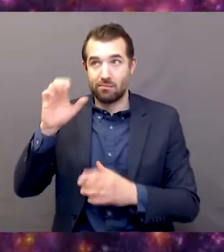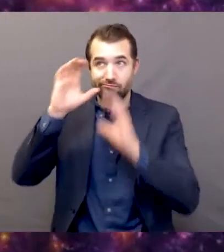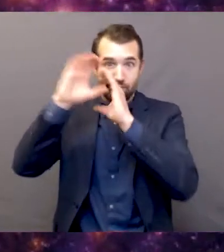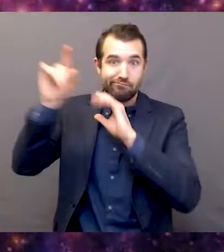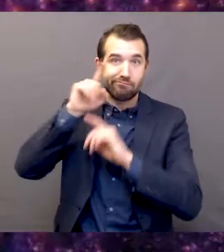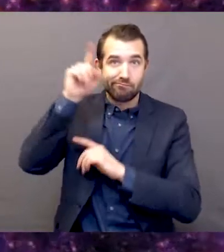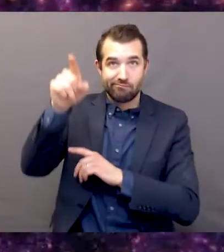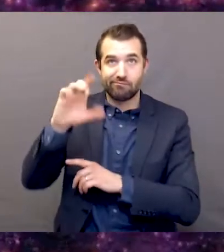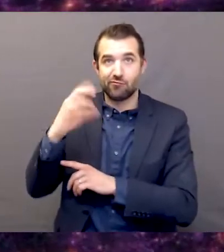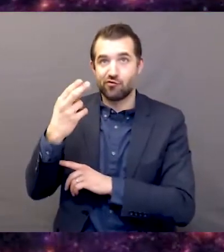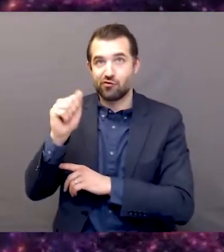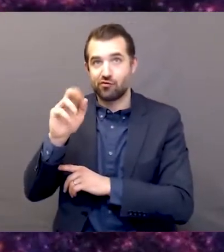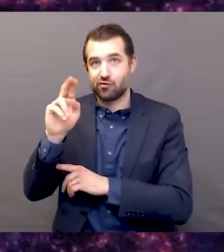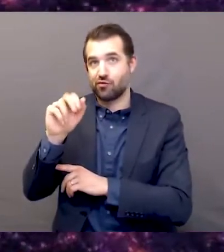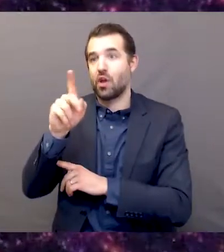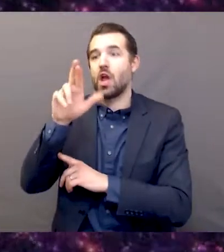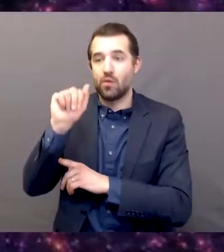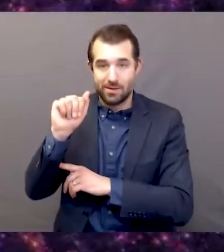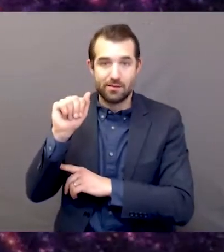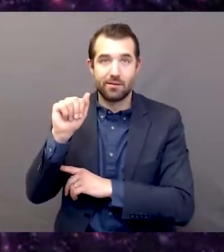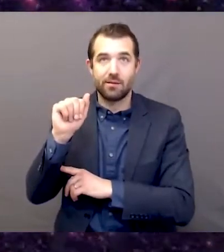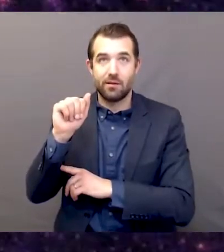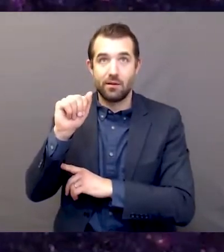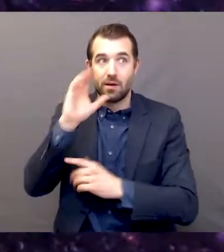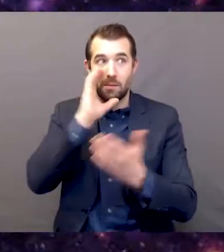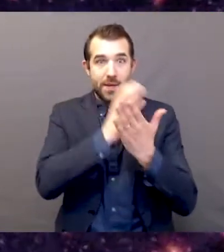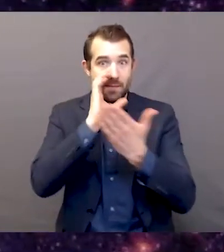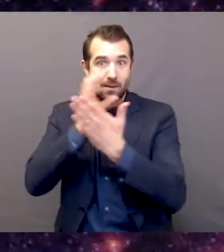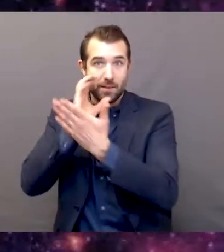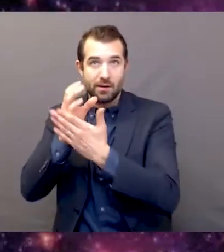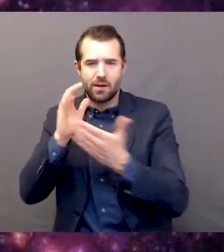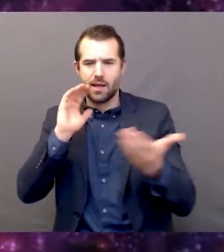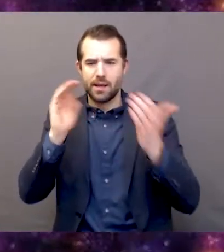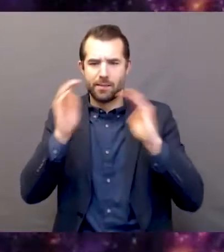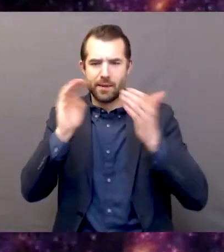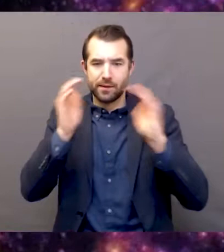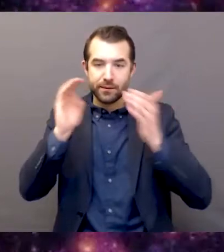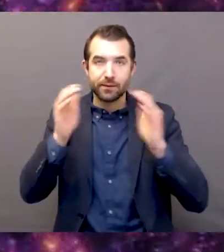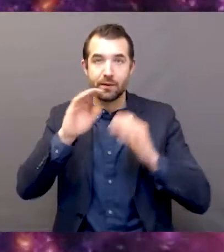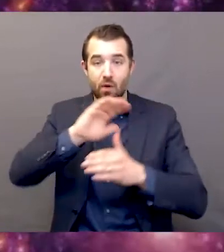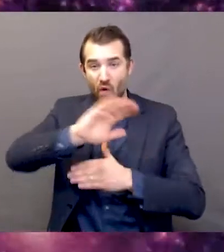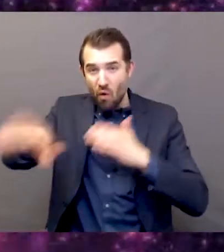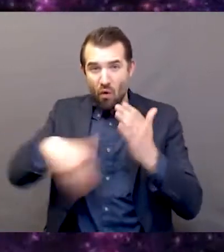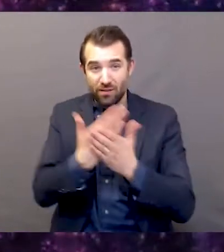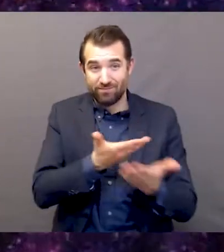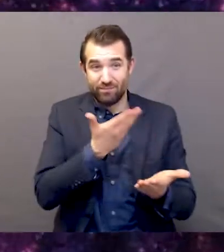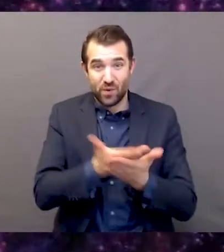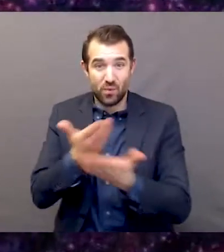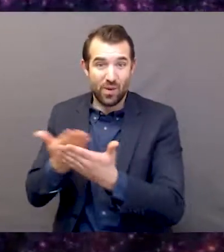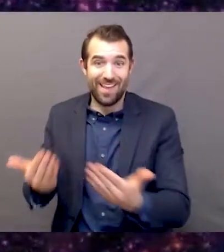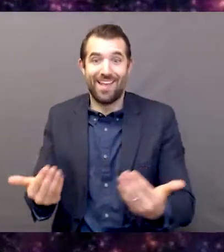you see the Chandra X-ray Observatory jet here, all to the same scale. So you really do see the jet across all the